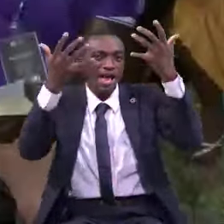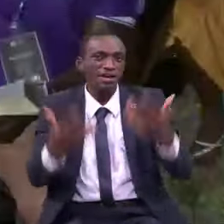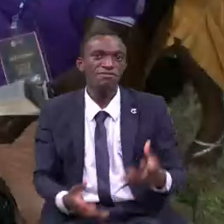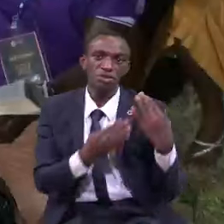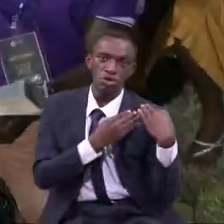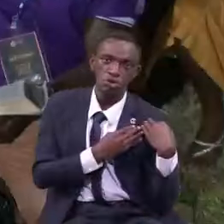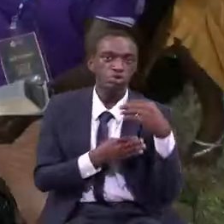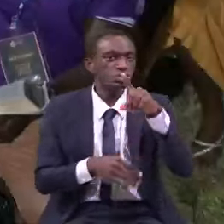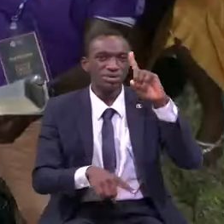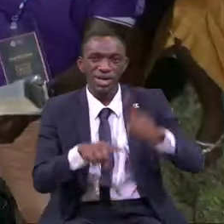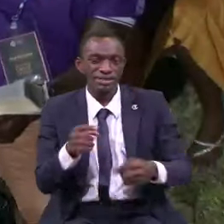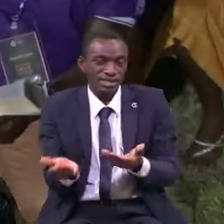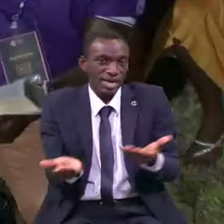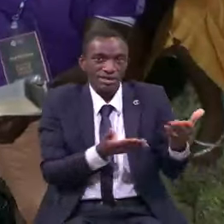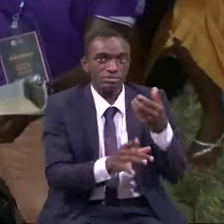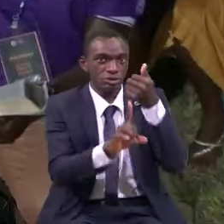yourself.